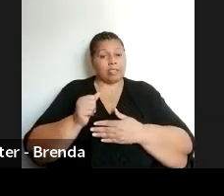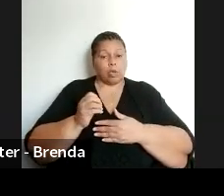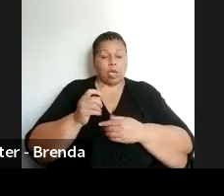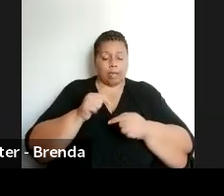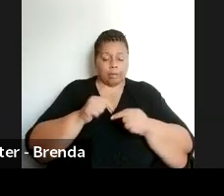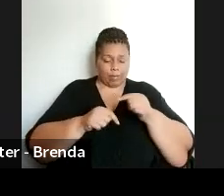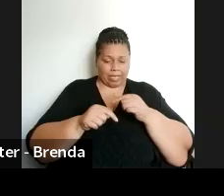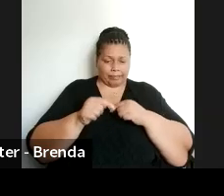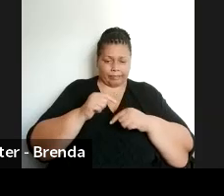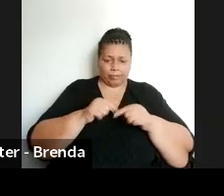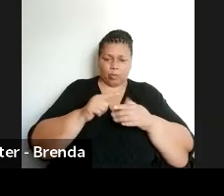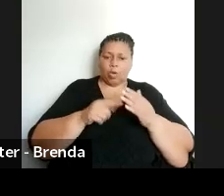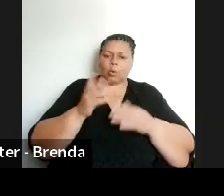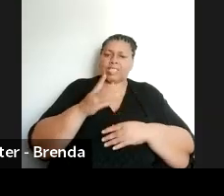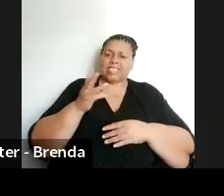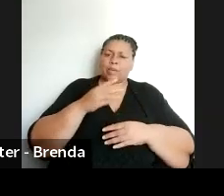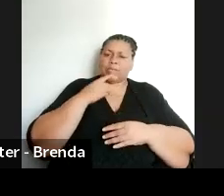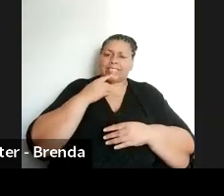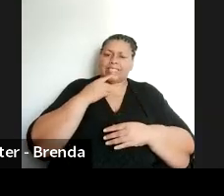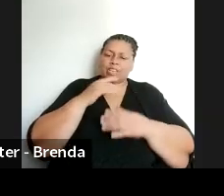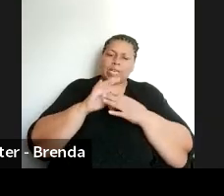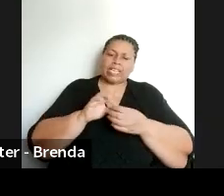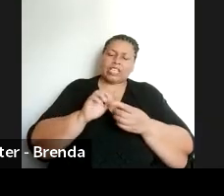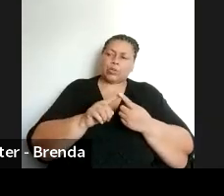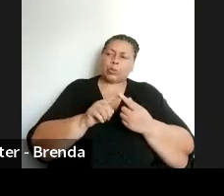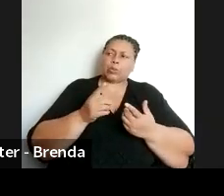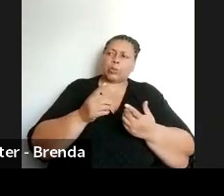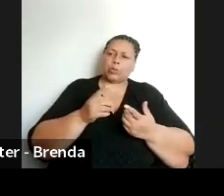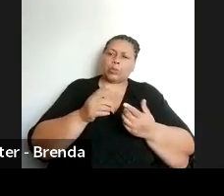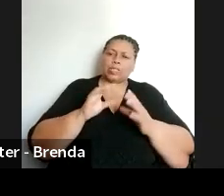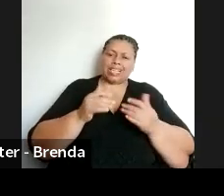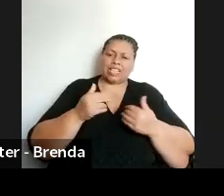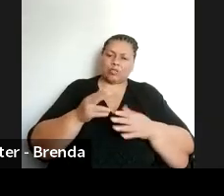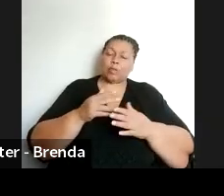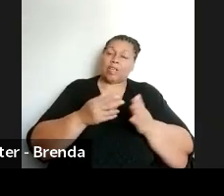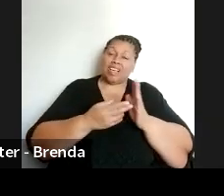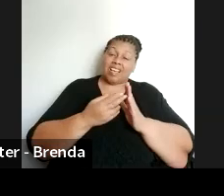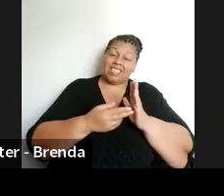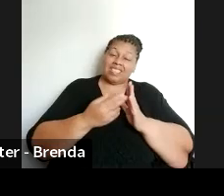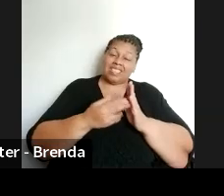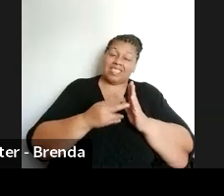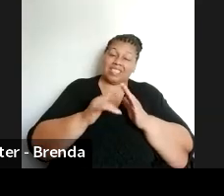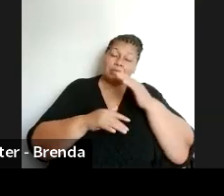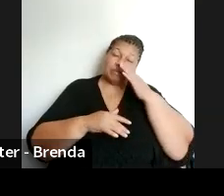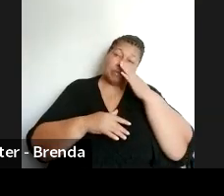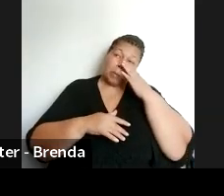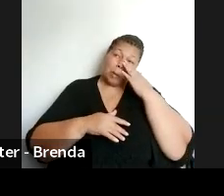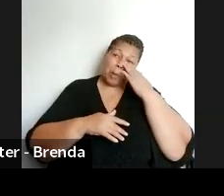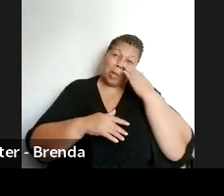to what Wednesday was saying about the classrooms. I would honestly have to say,